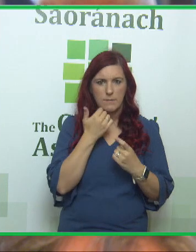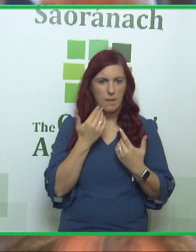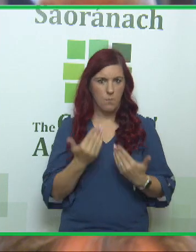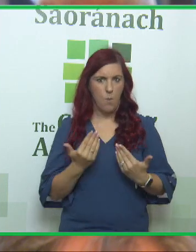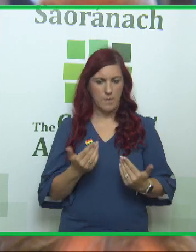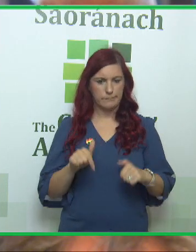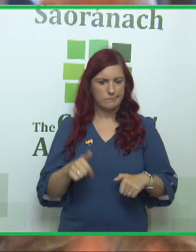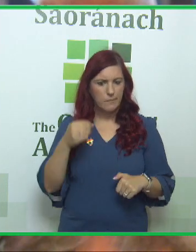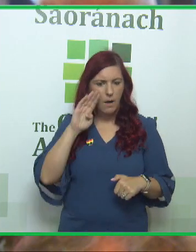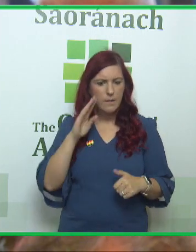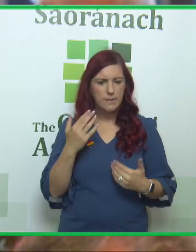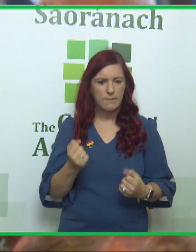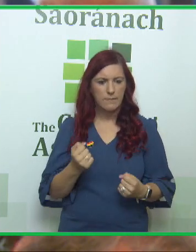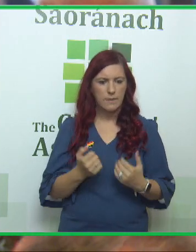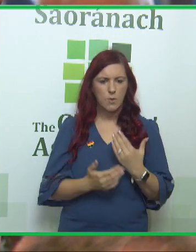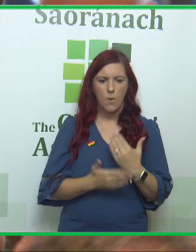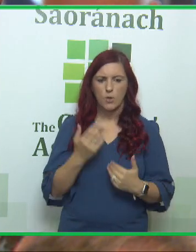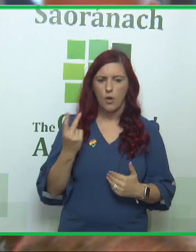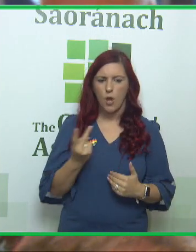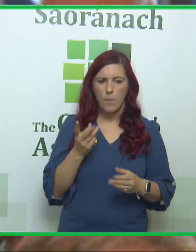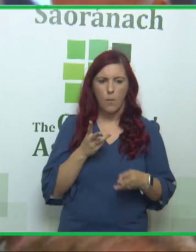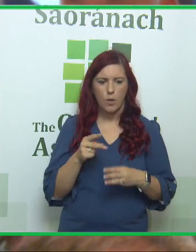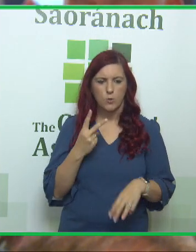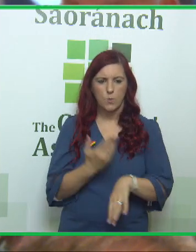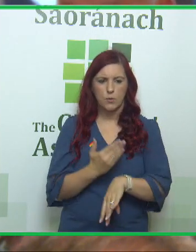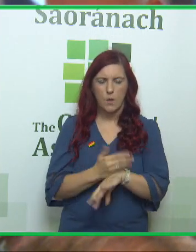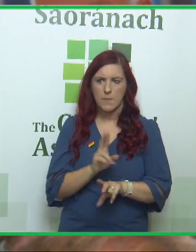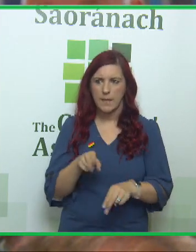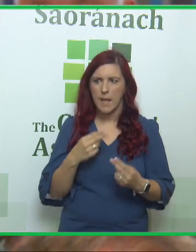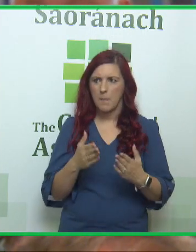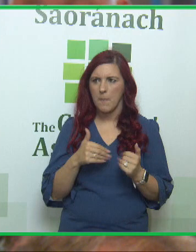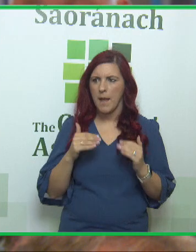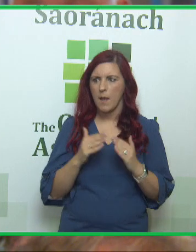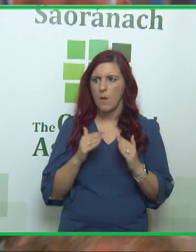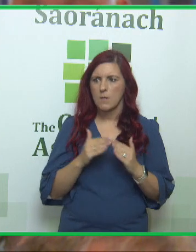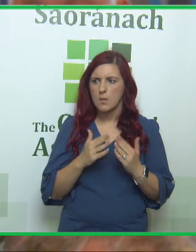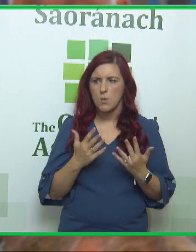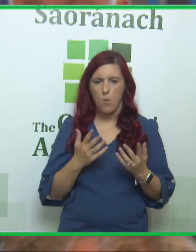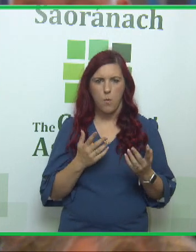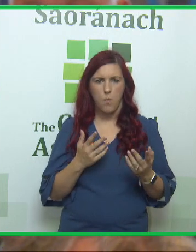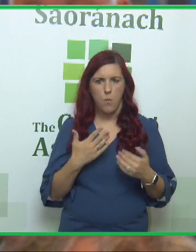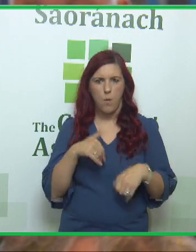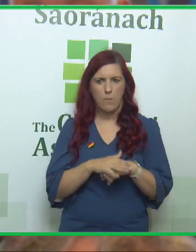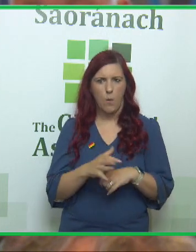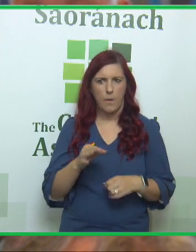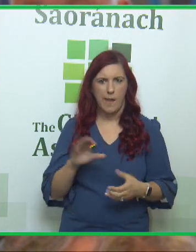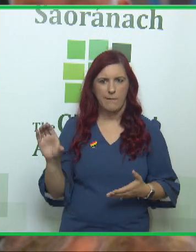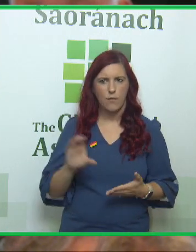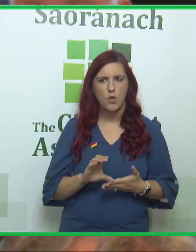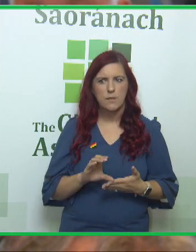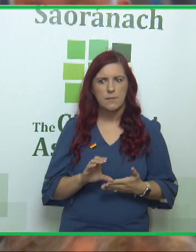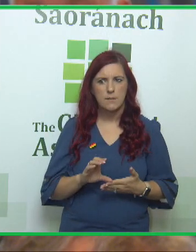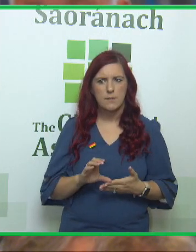Ireland at the minute, a young couple working 2 jobs can't actually buy a house, where are we going to get the money from